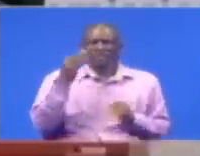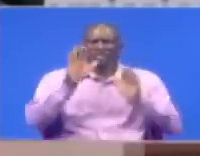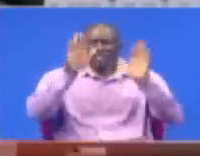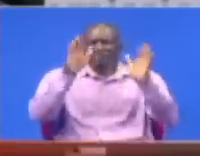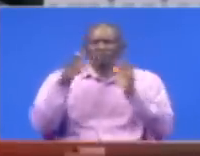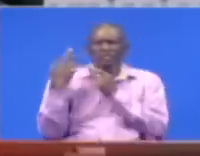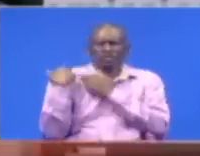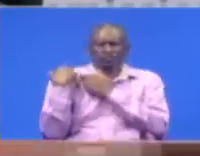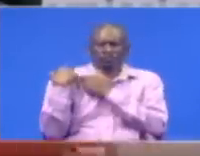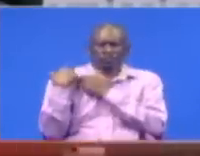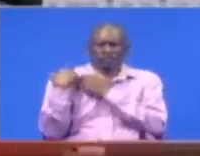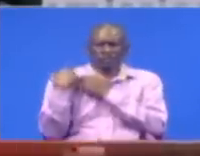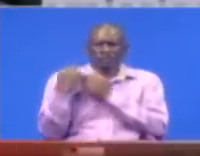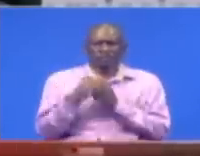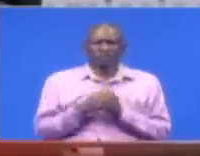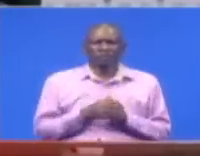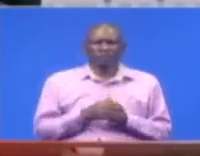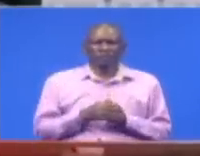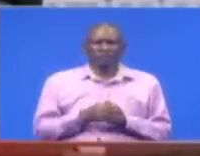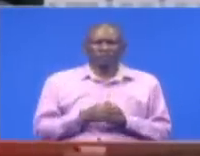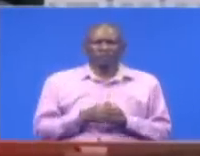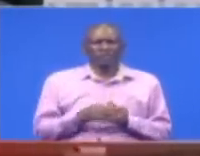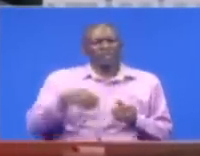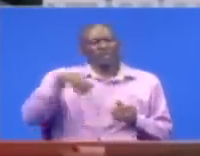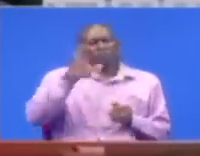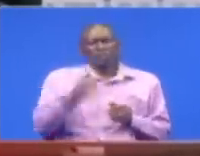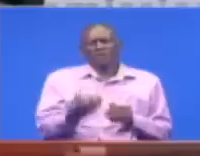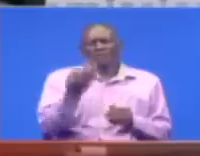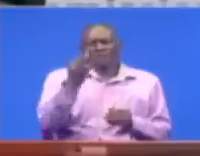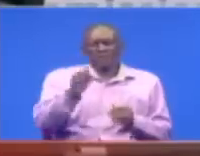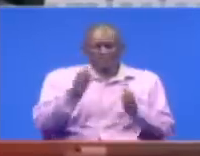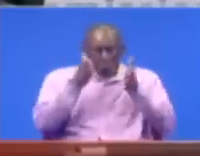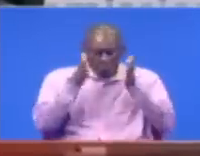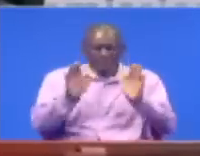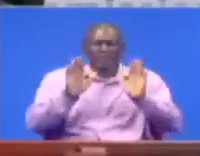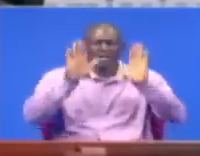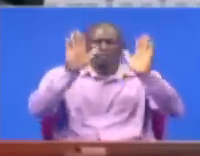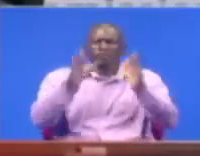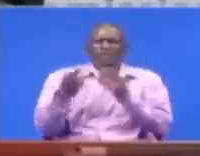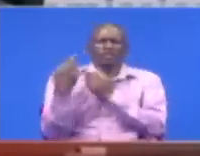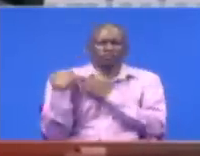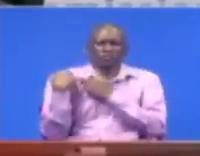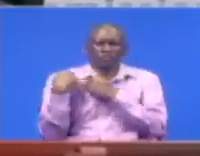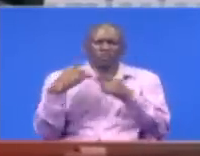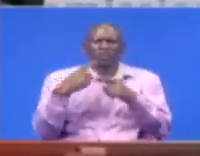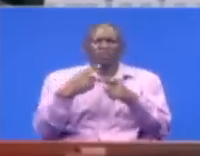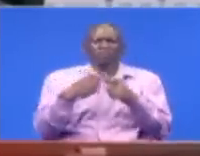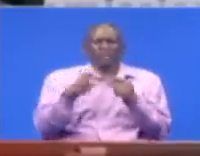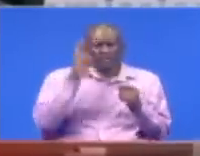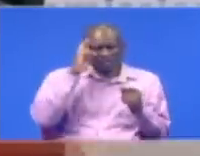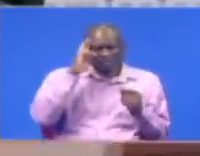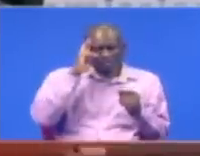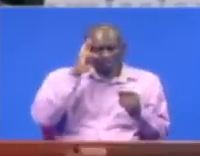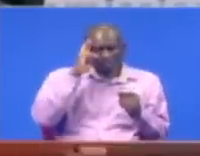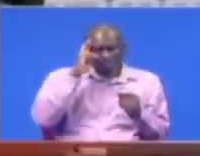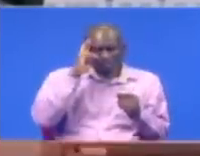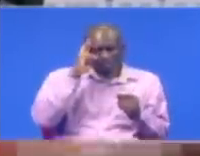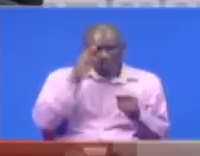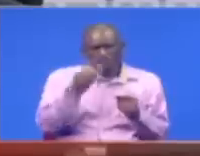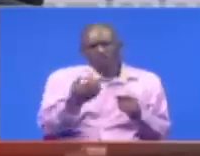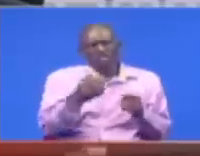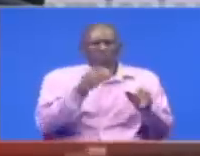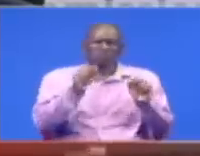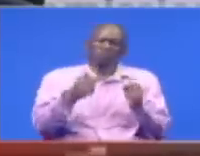functions. There are more, but three core. But considering the whole five or maybe